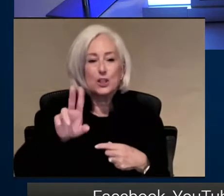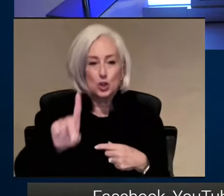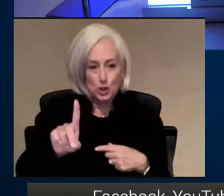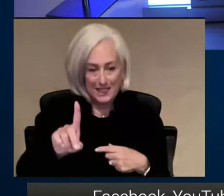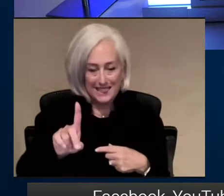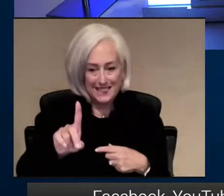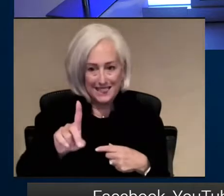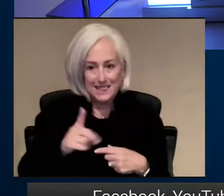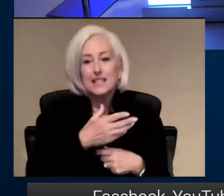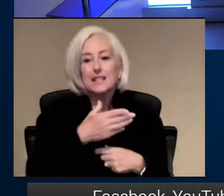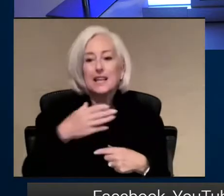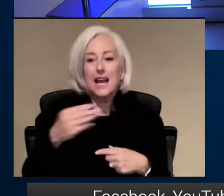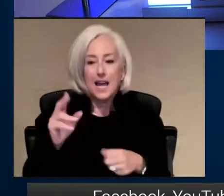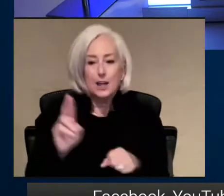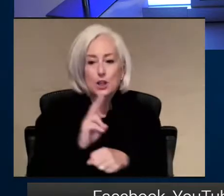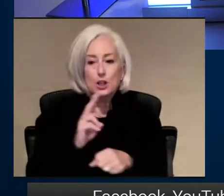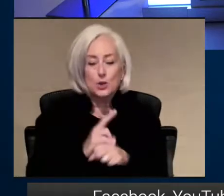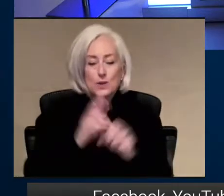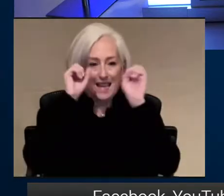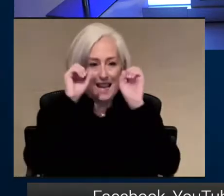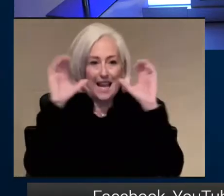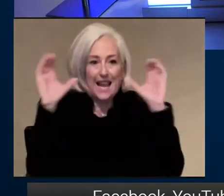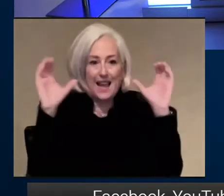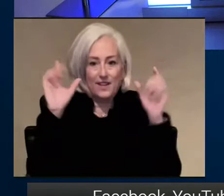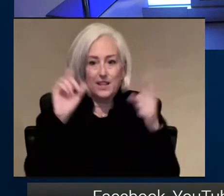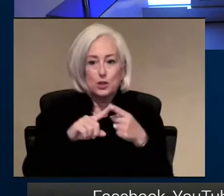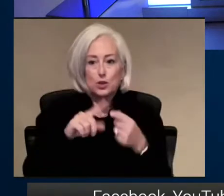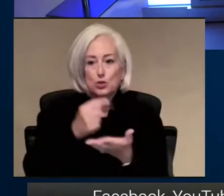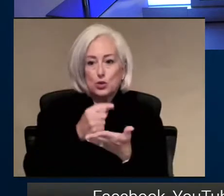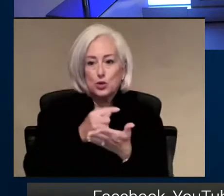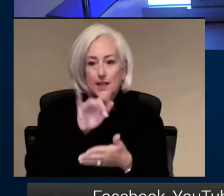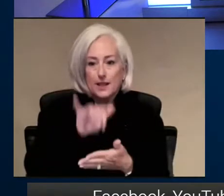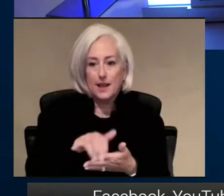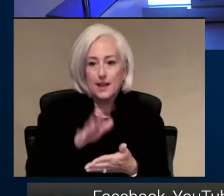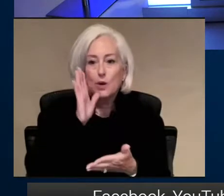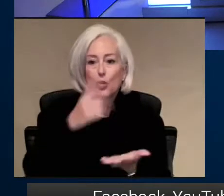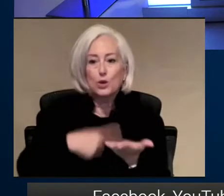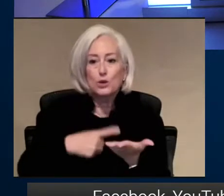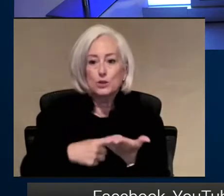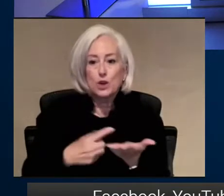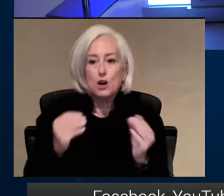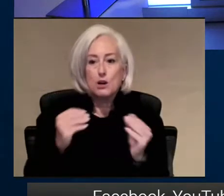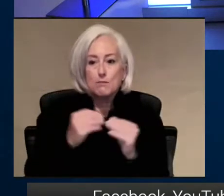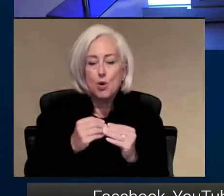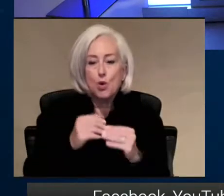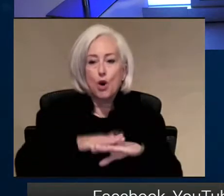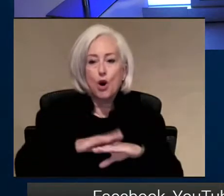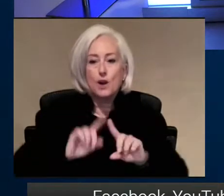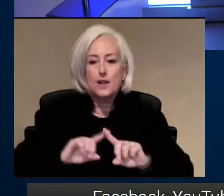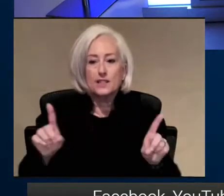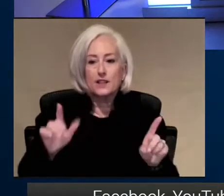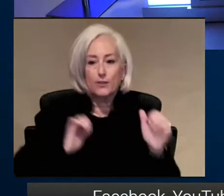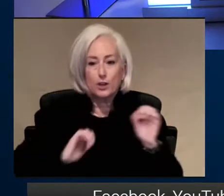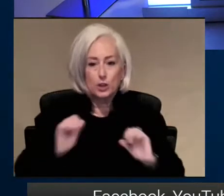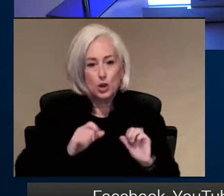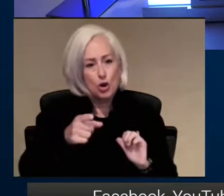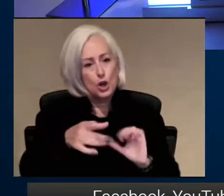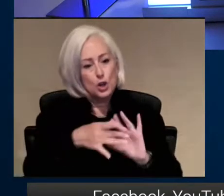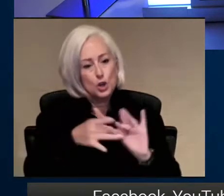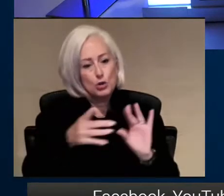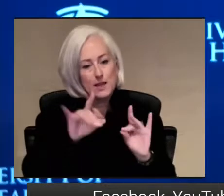and using caffeine to treat that. We're going to talk a lot more in depth about that on a different show, but you mentioned it, so can you just put that to